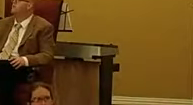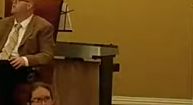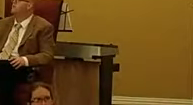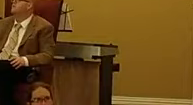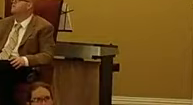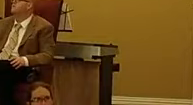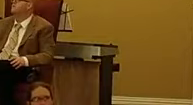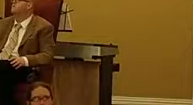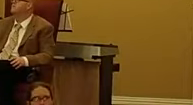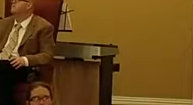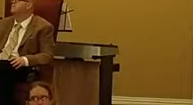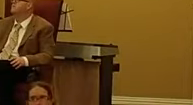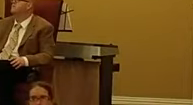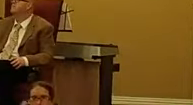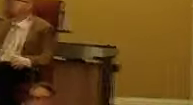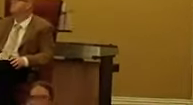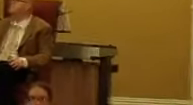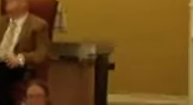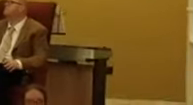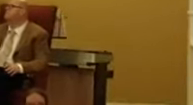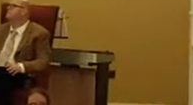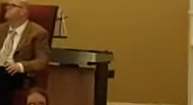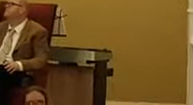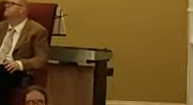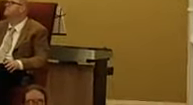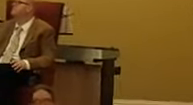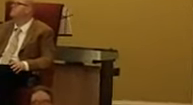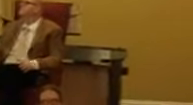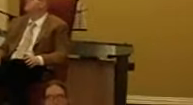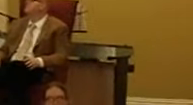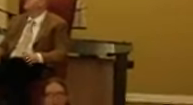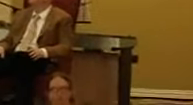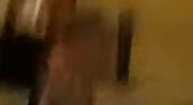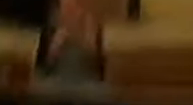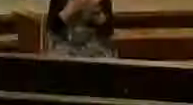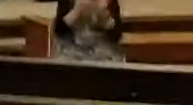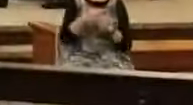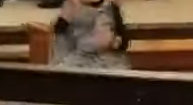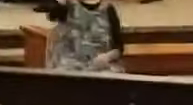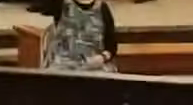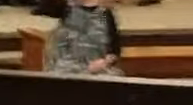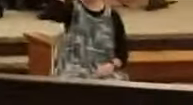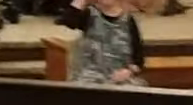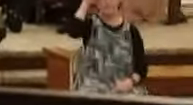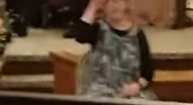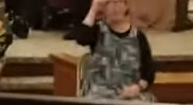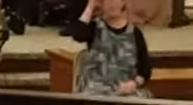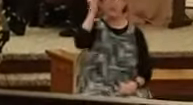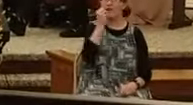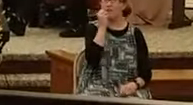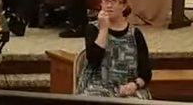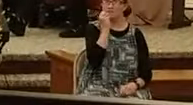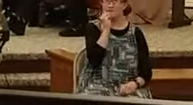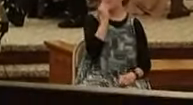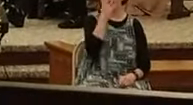But we're, you ever notice the difference between us and Jesus? Satan barked at him, he barked